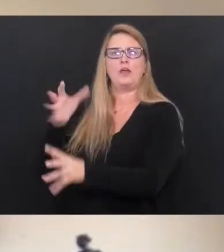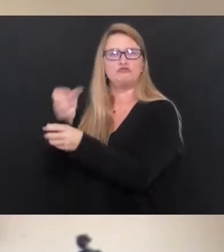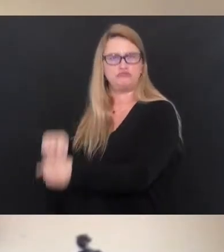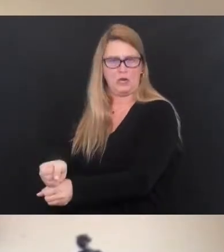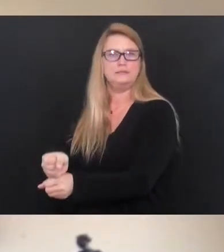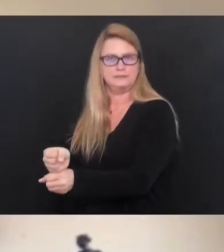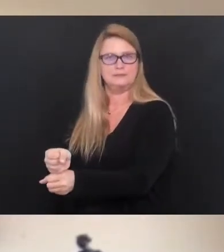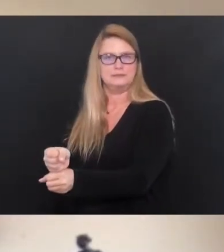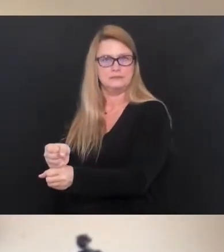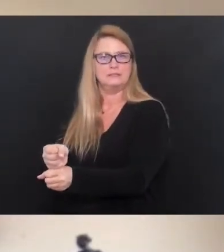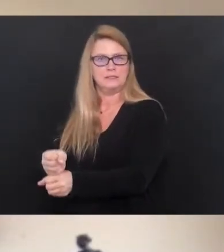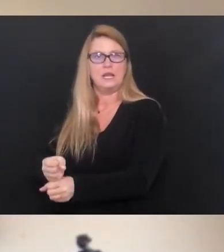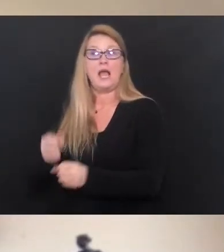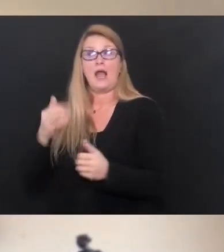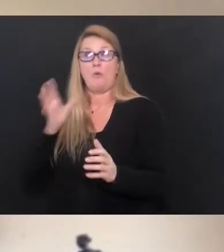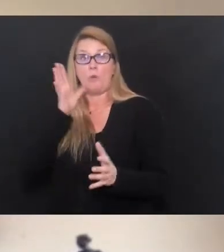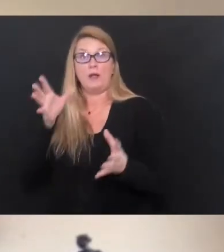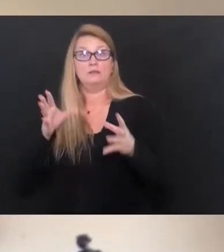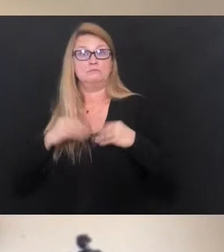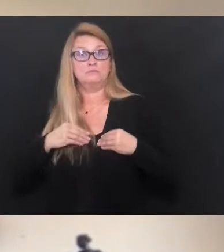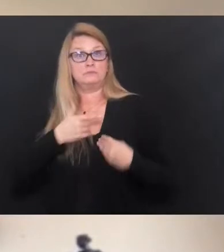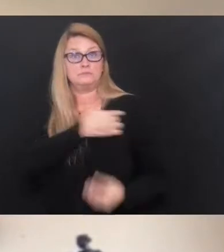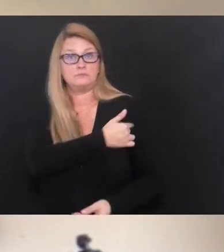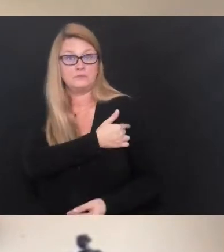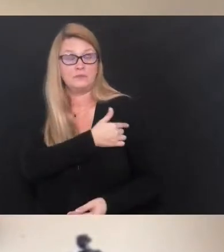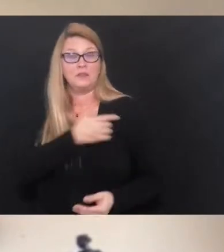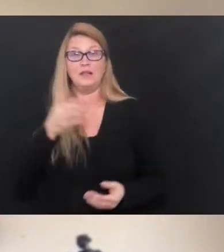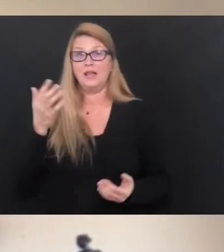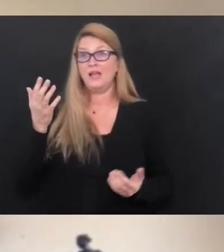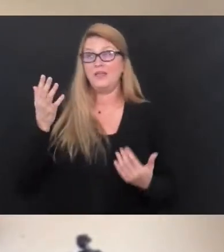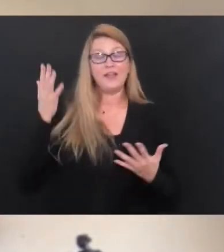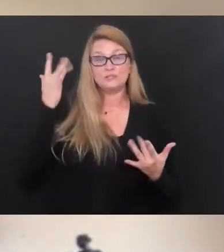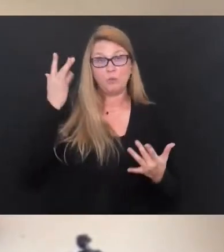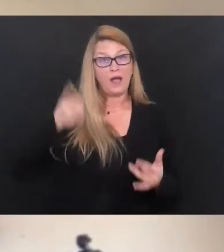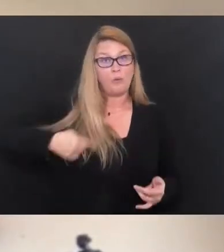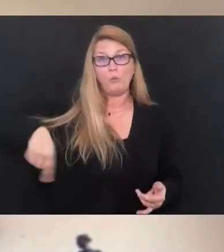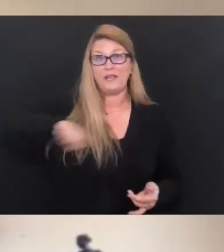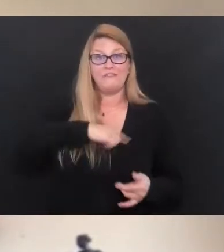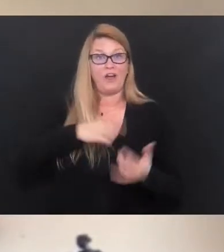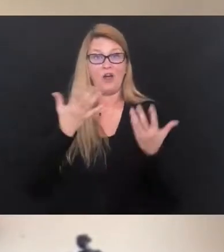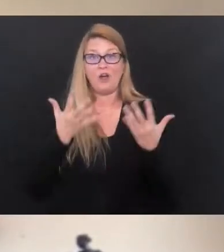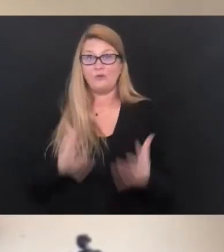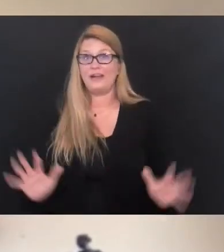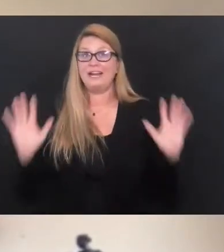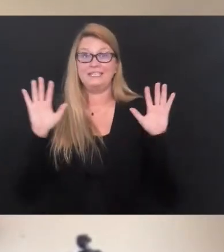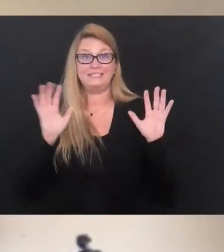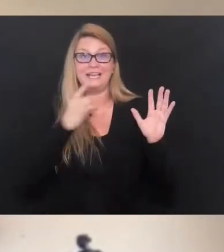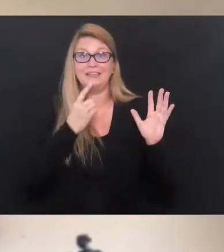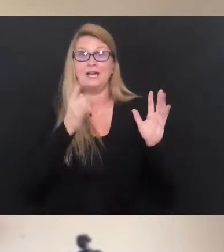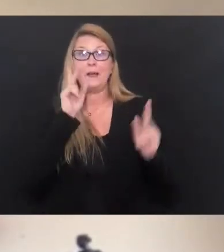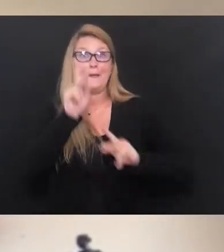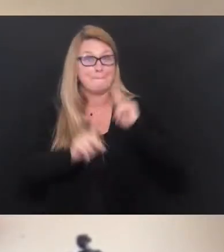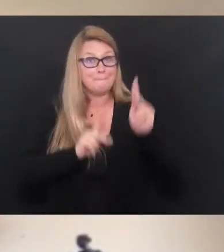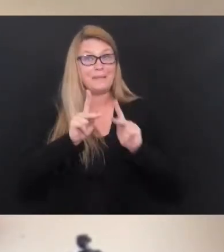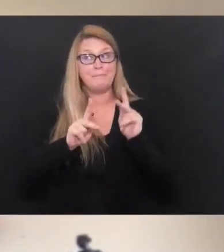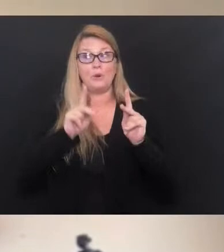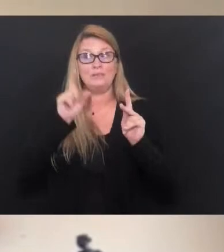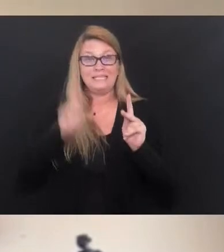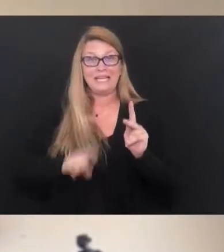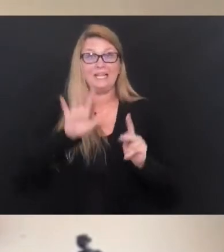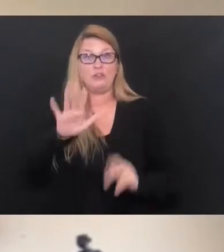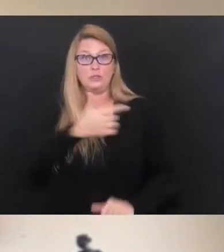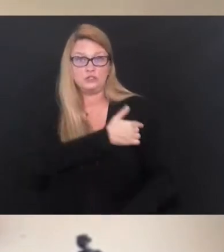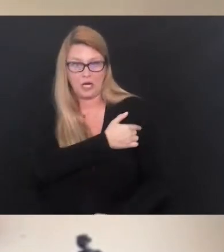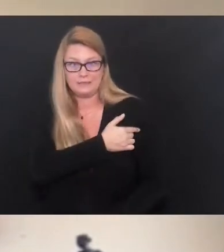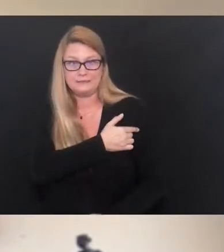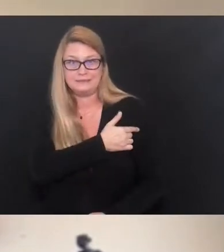we get. And with these variants coming, as Clay and I have pointed out, and the governor's pointed out, we've got to get shots in arms, and